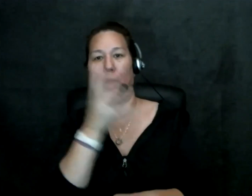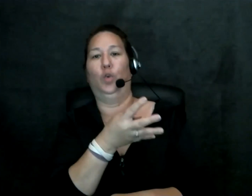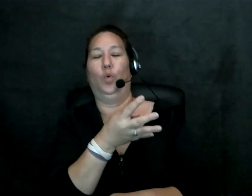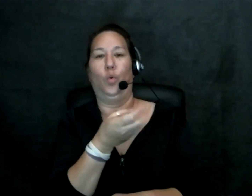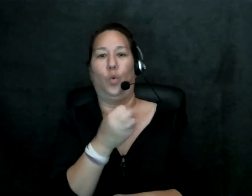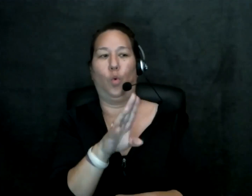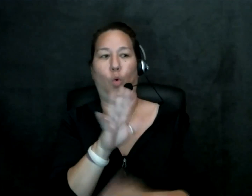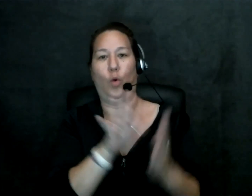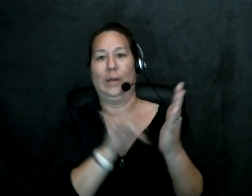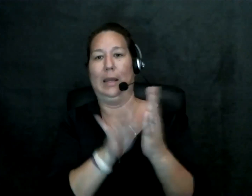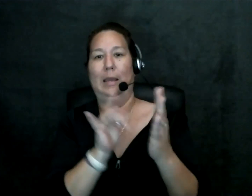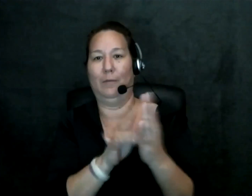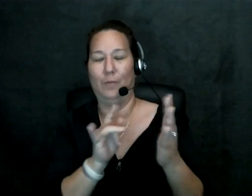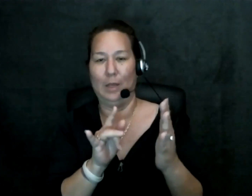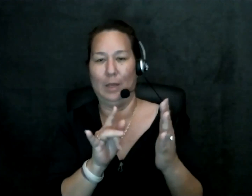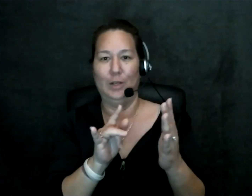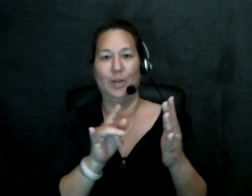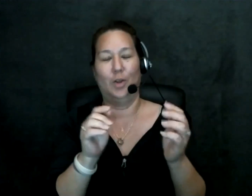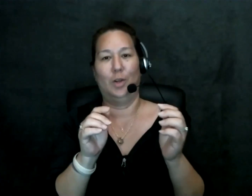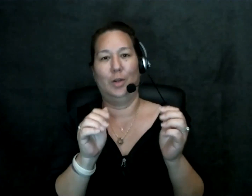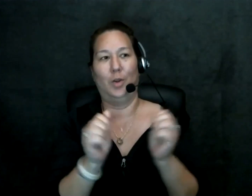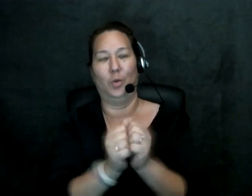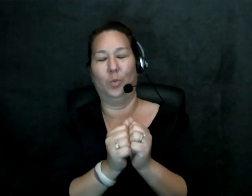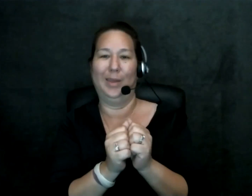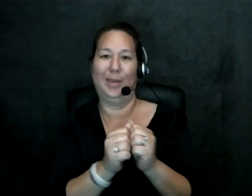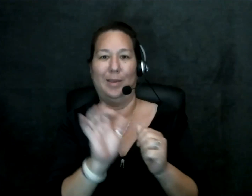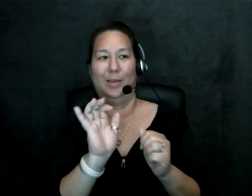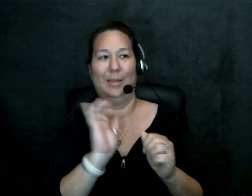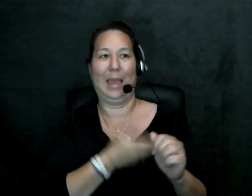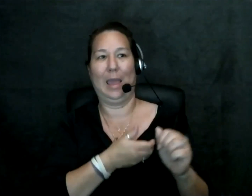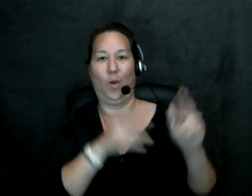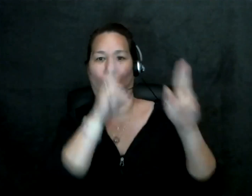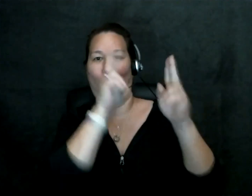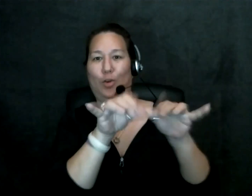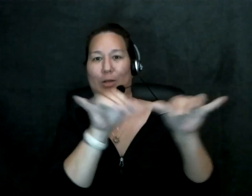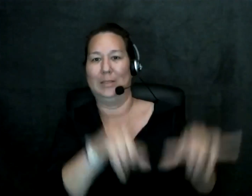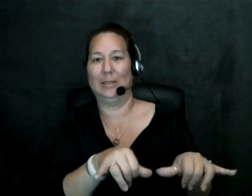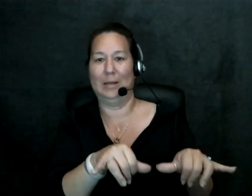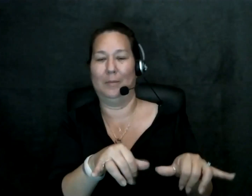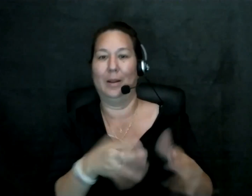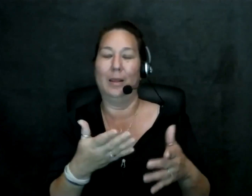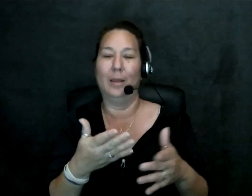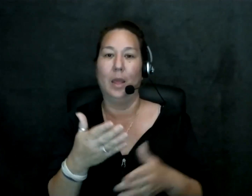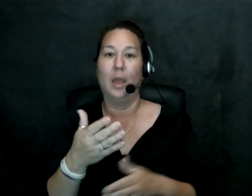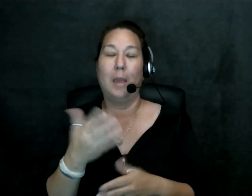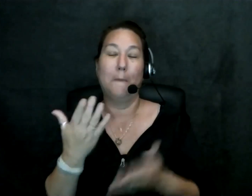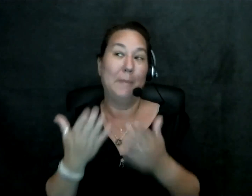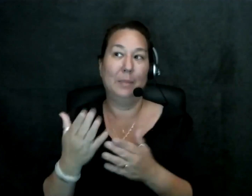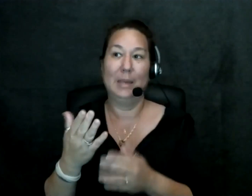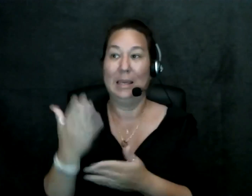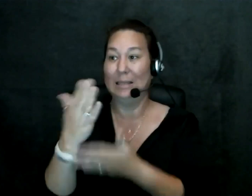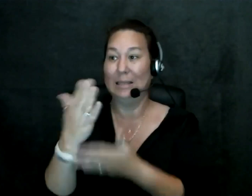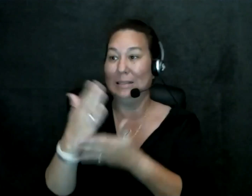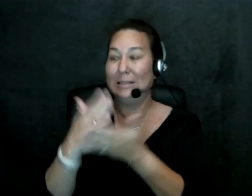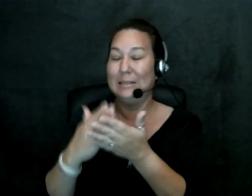a self-attestation or honor system and not wear a mask. Now that may be different in some communities. There may be